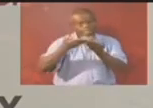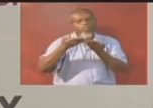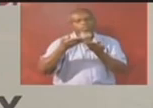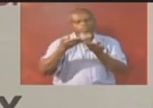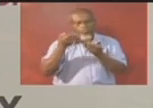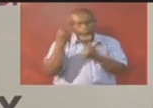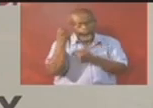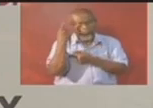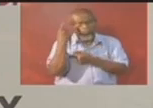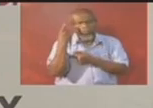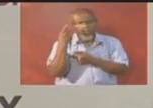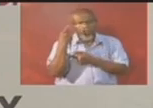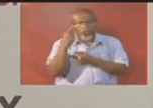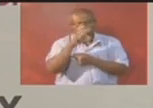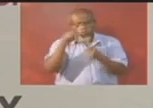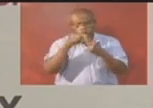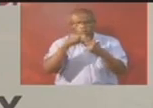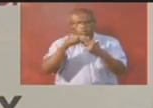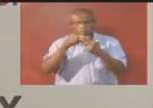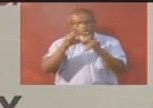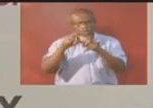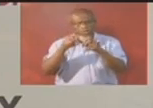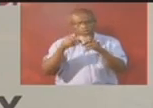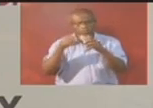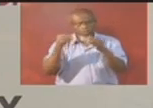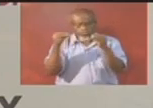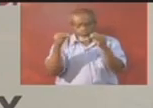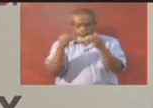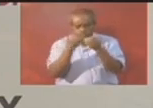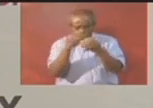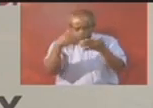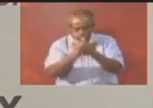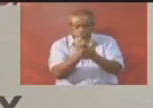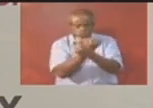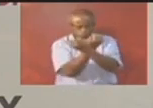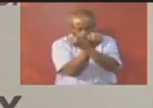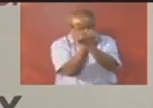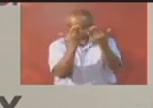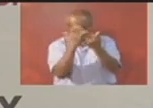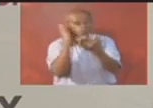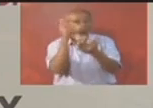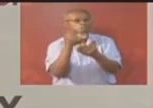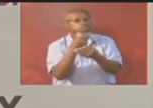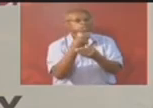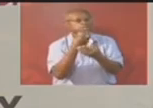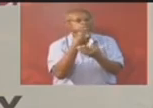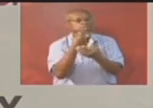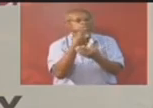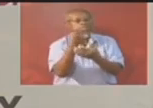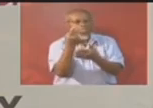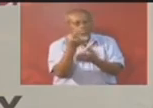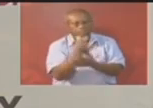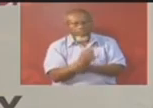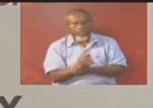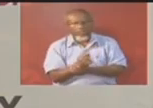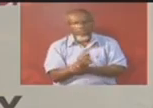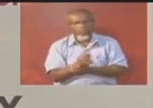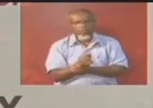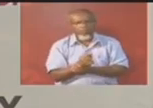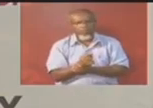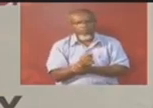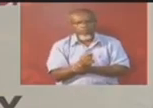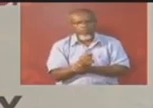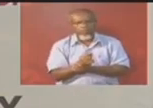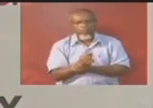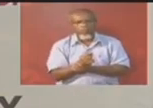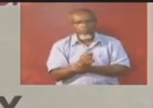any additional announcement on the potential timescale for more vaccine becomes available,